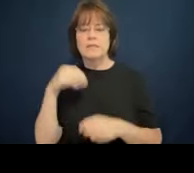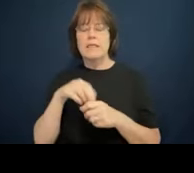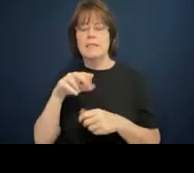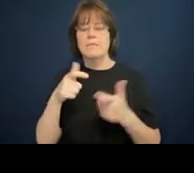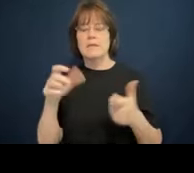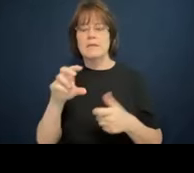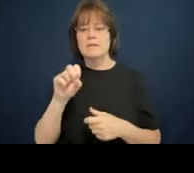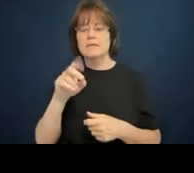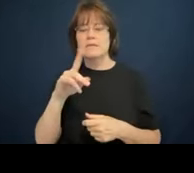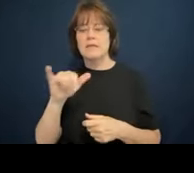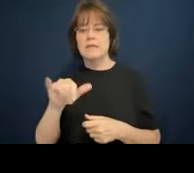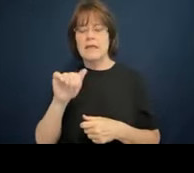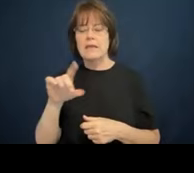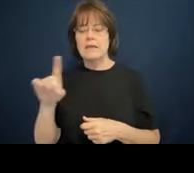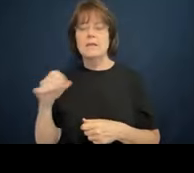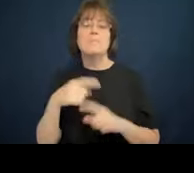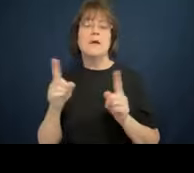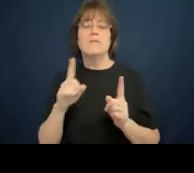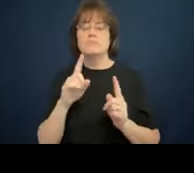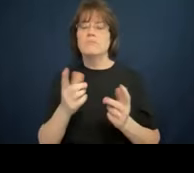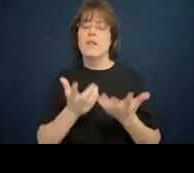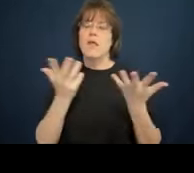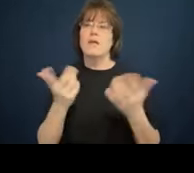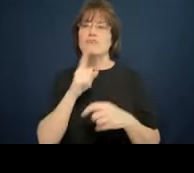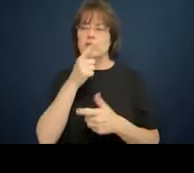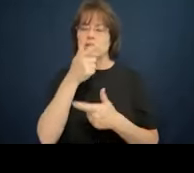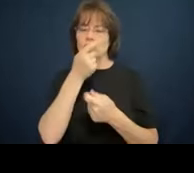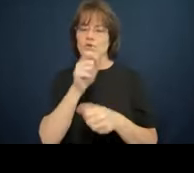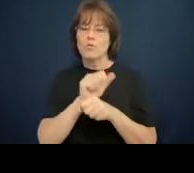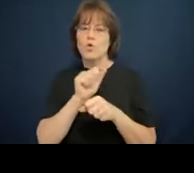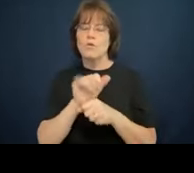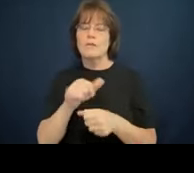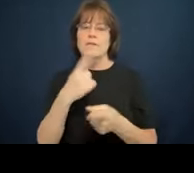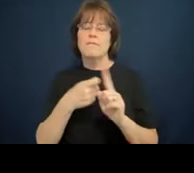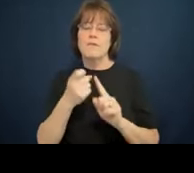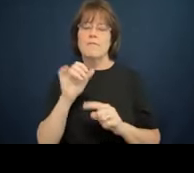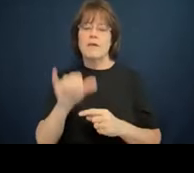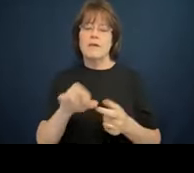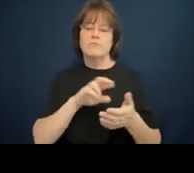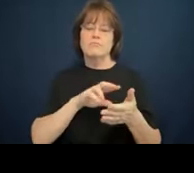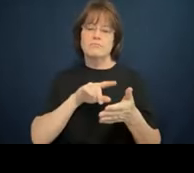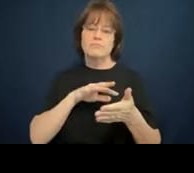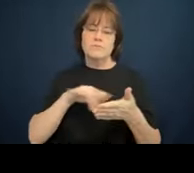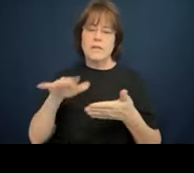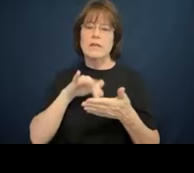ADD, and we have additional work proposed, but there's been a lot of really interesting work that's come out of that, and